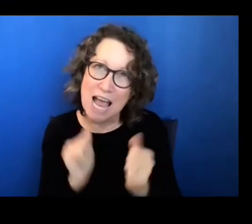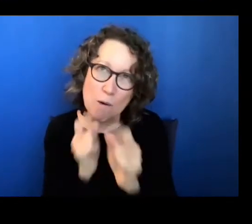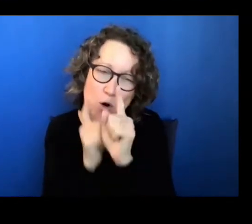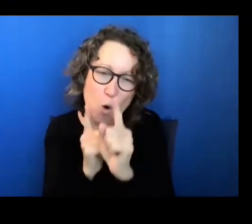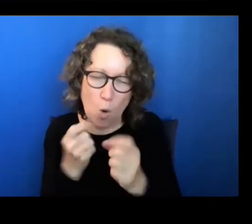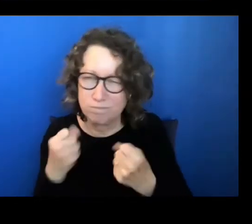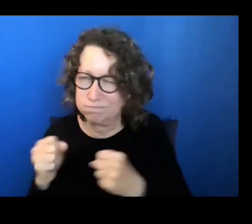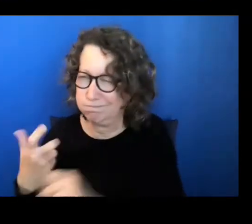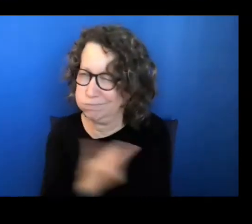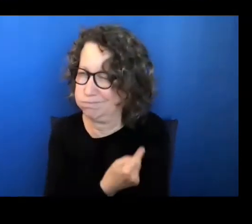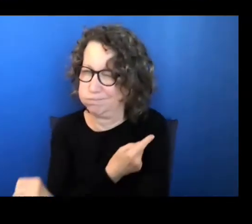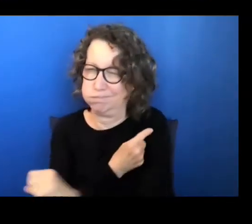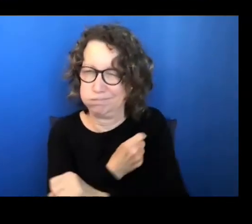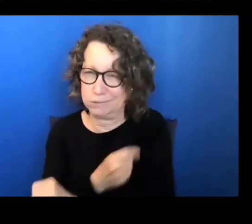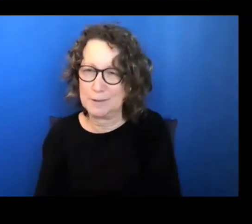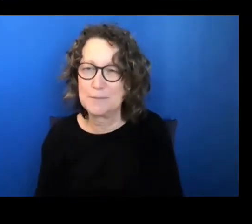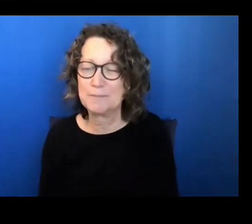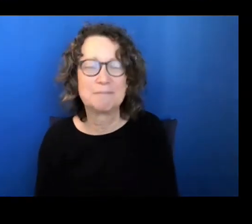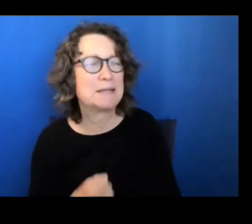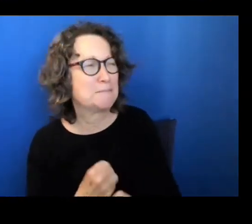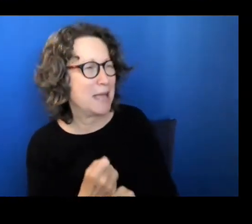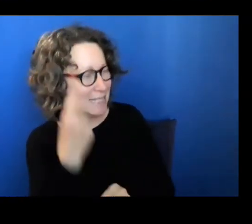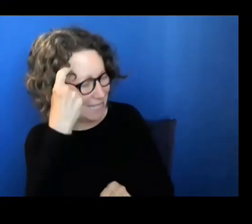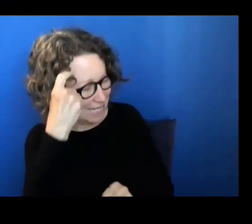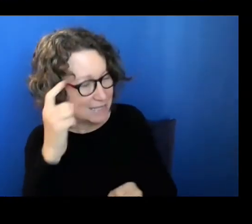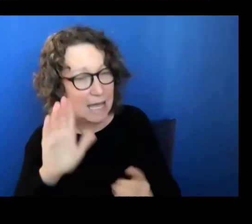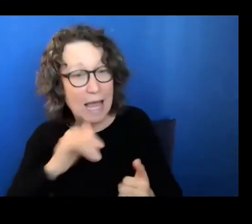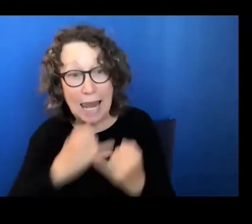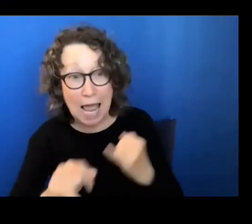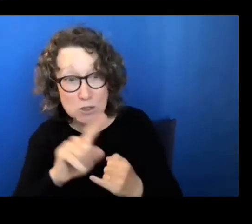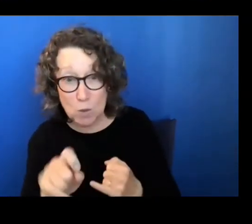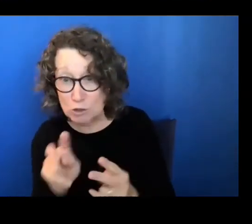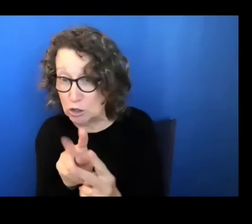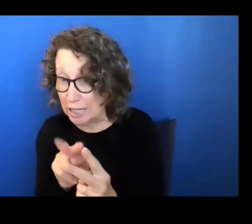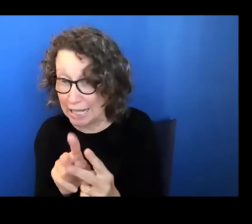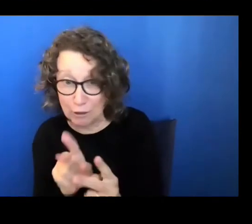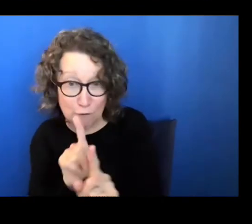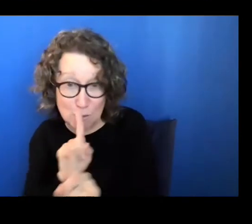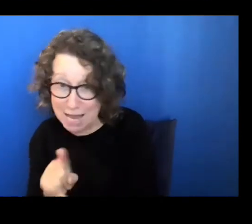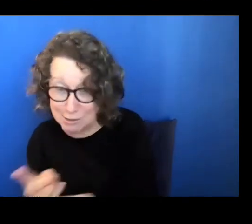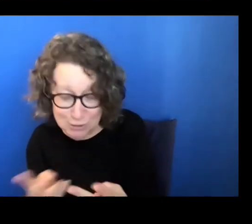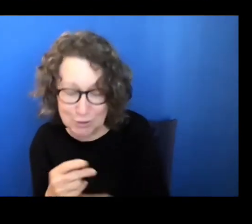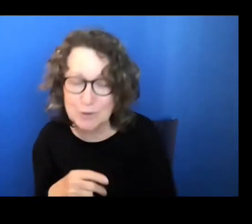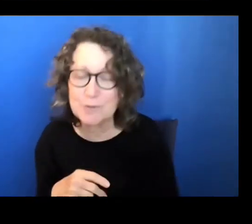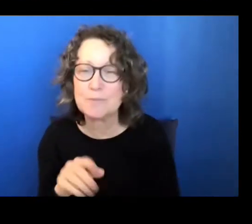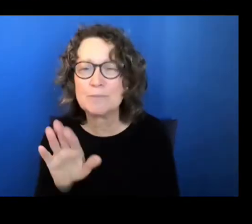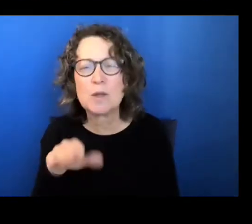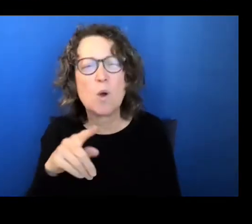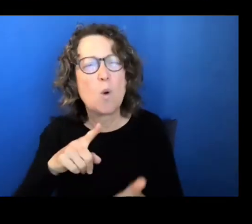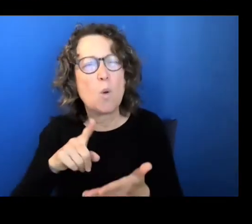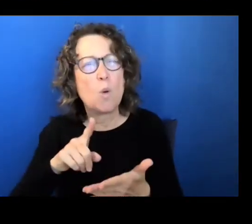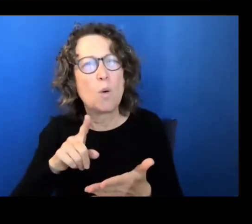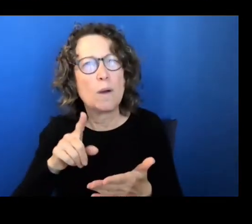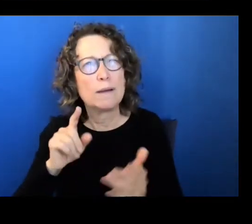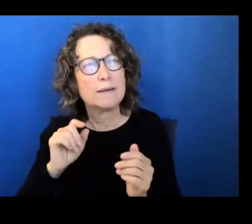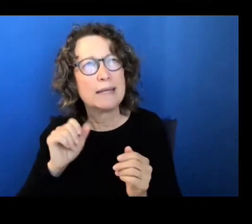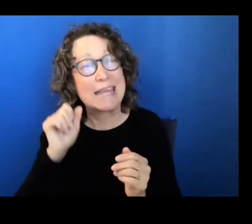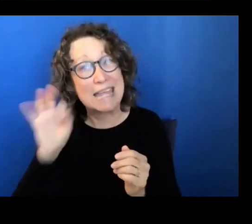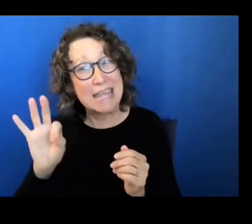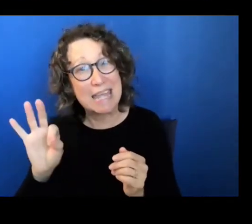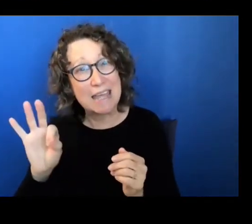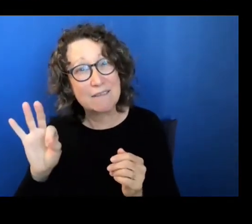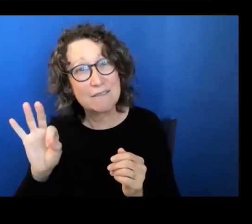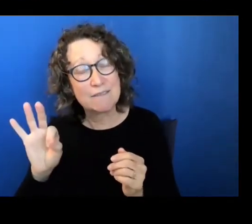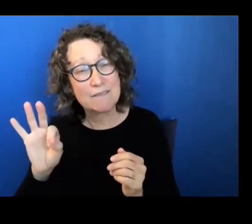help with. Makes sense to me. Last question, either of you guys could take a shot at this one, but what can people do if they lose